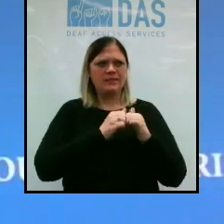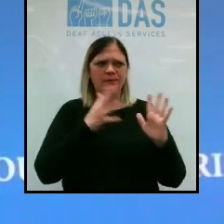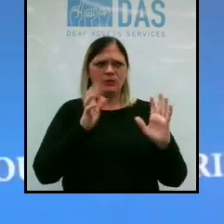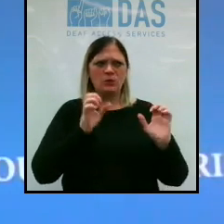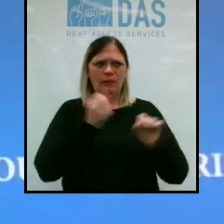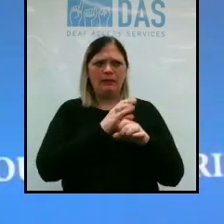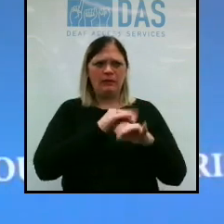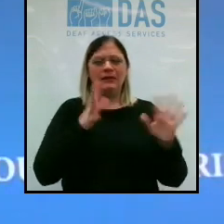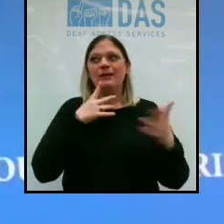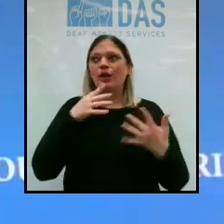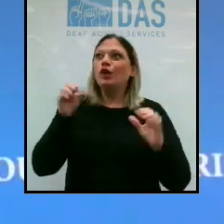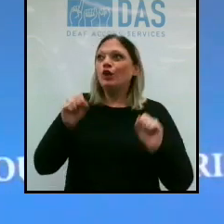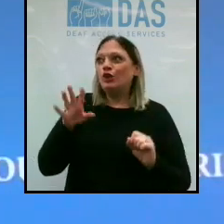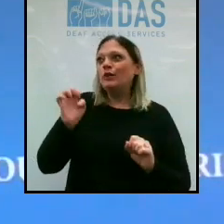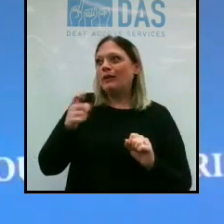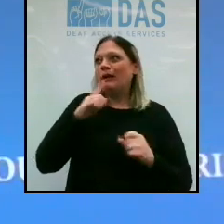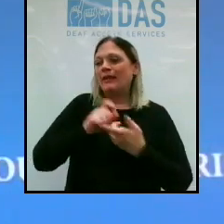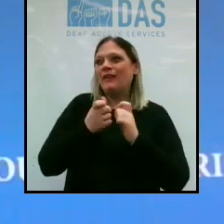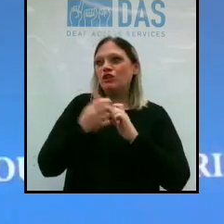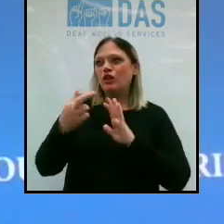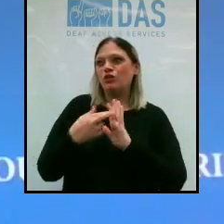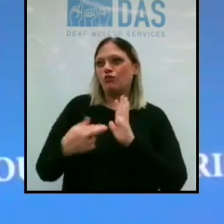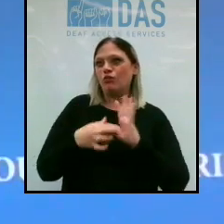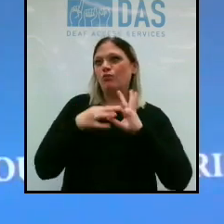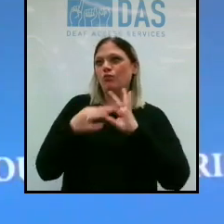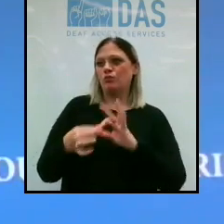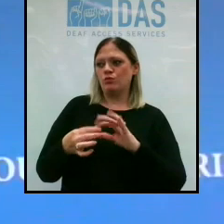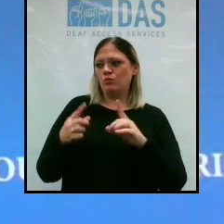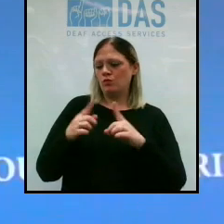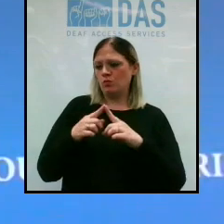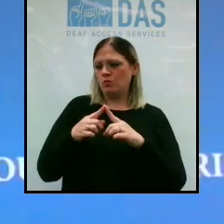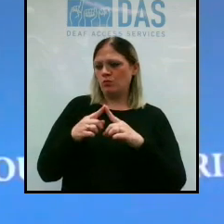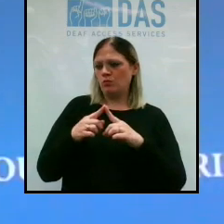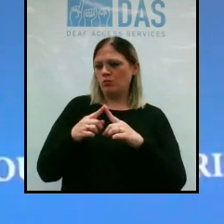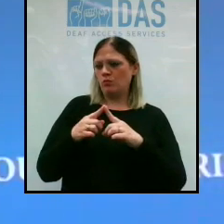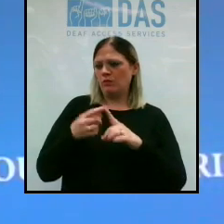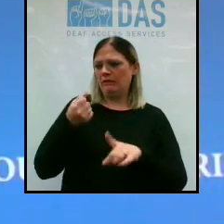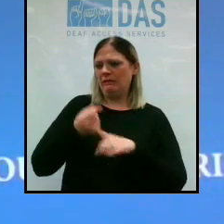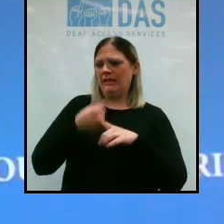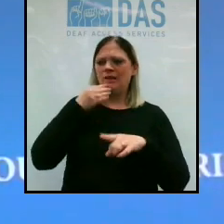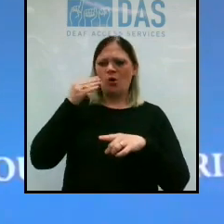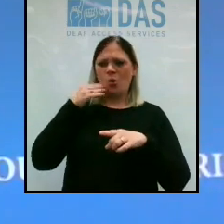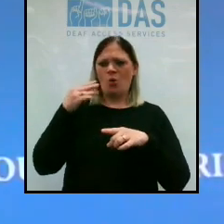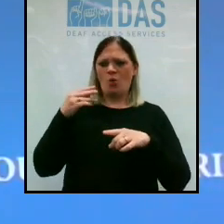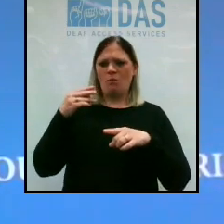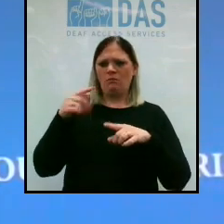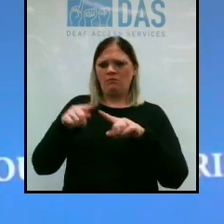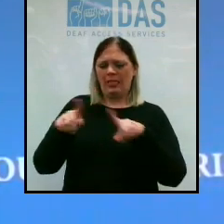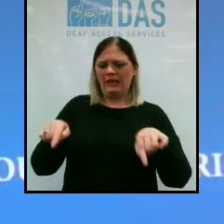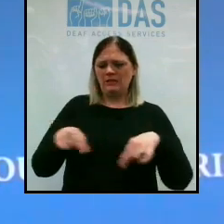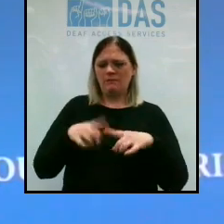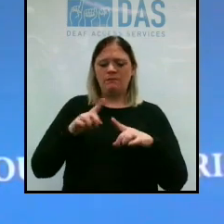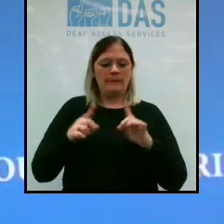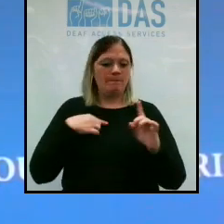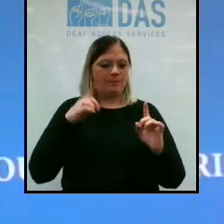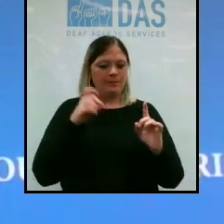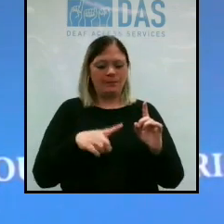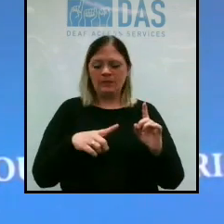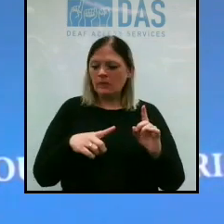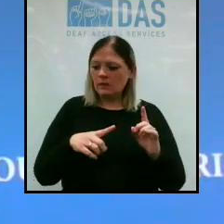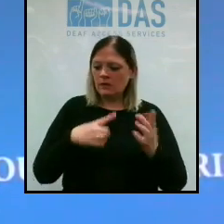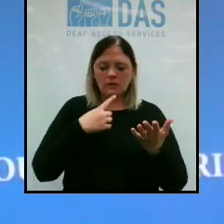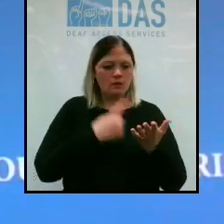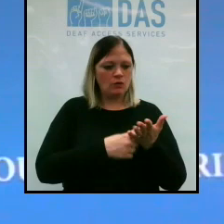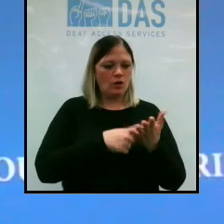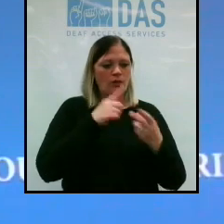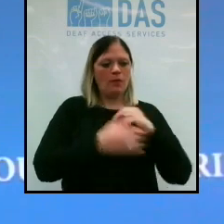clear. It could be. They certainly changed the rules with regards to crashing into home plate. Mark, my question for you is just talking about